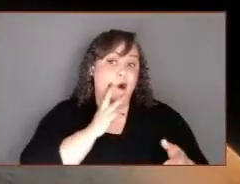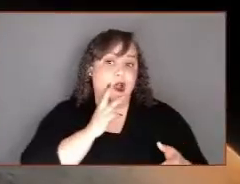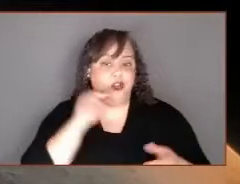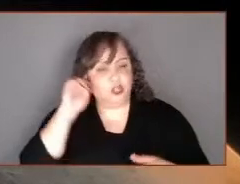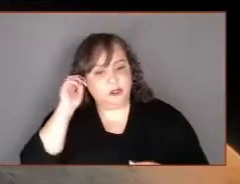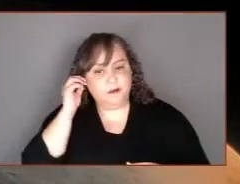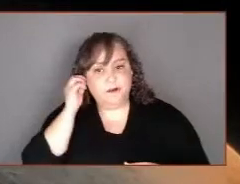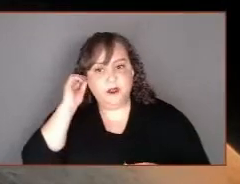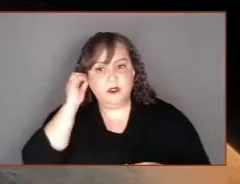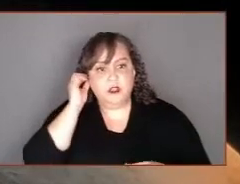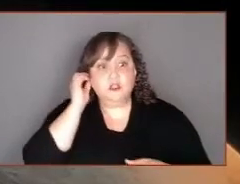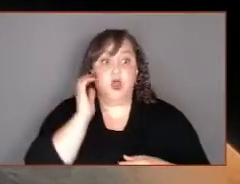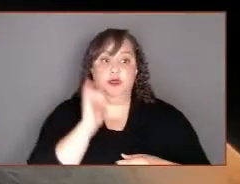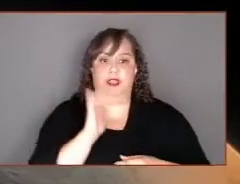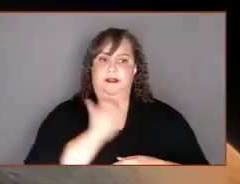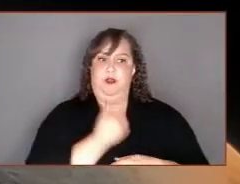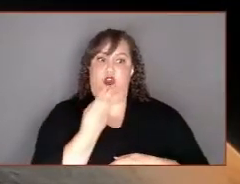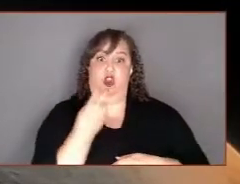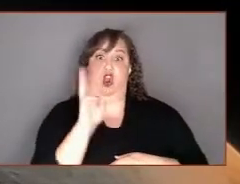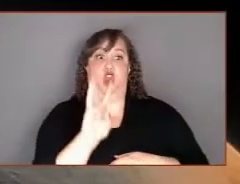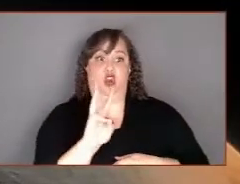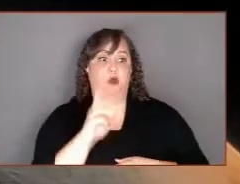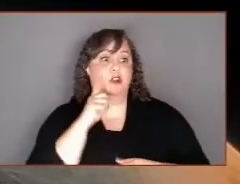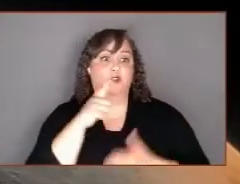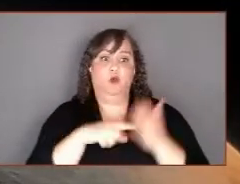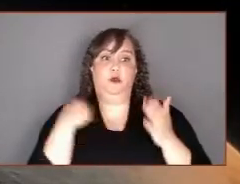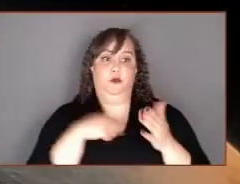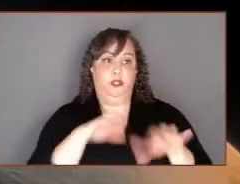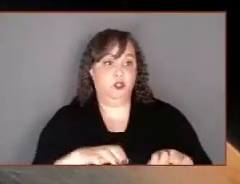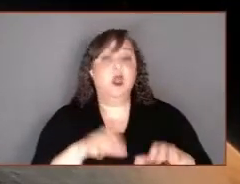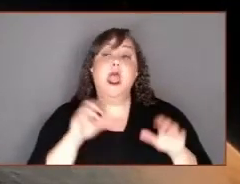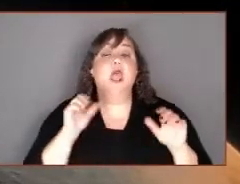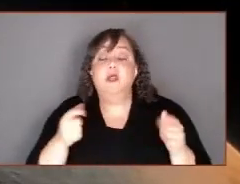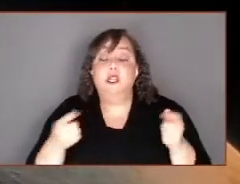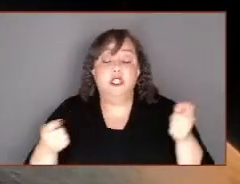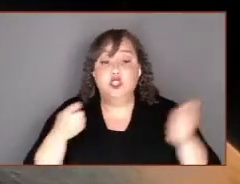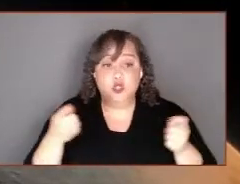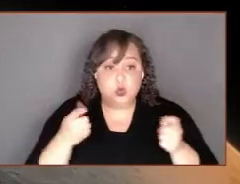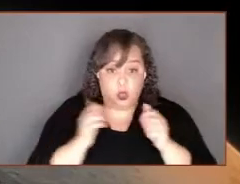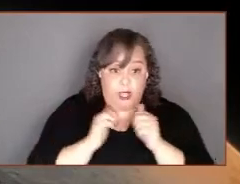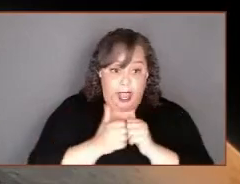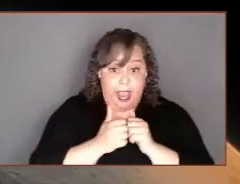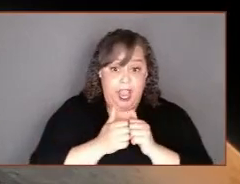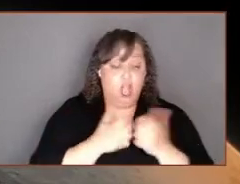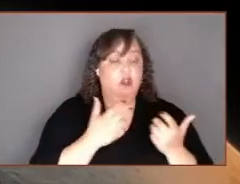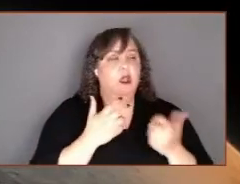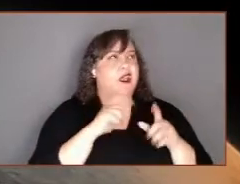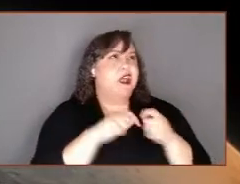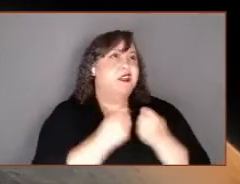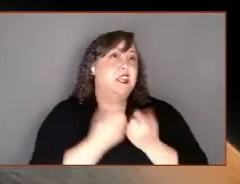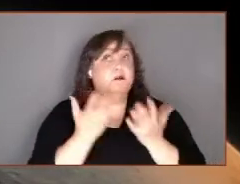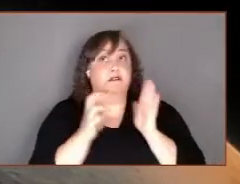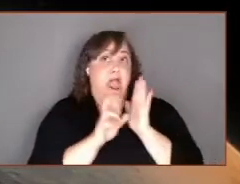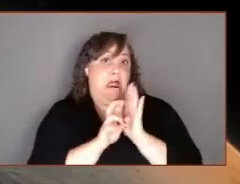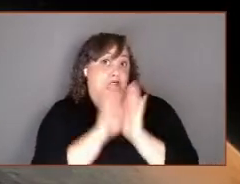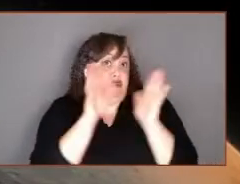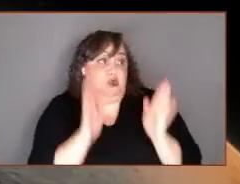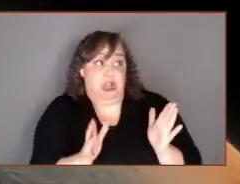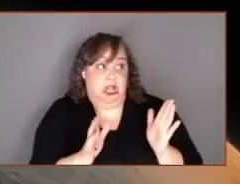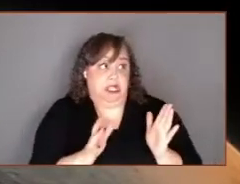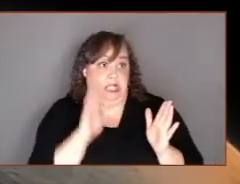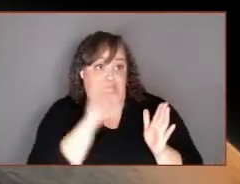basically the hardware of what we do, and this can be controlled by a team of, I guess, astronauts, where we don't actually